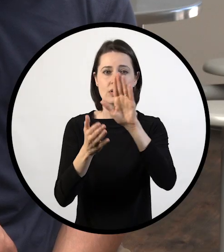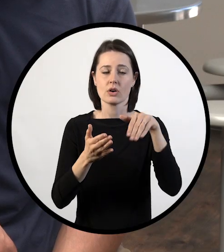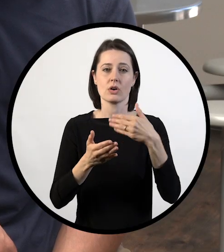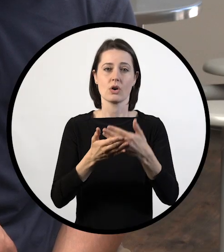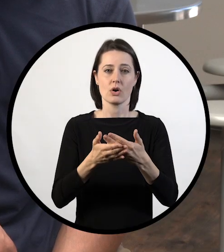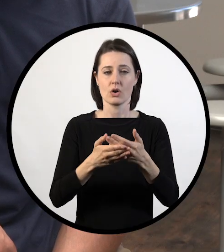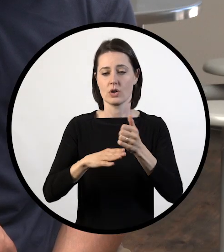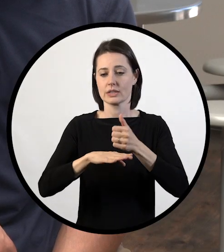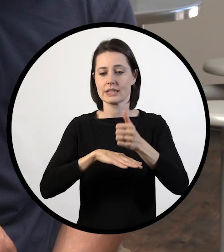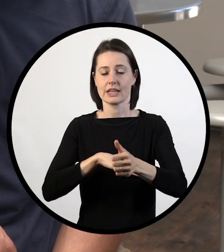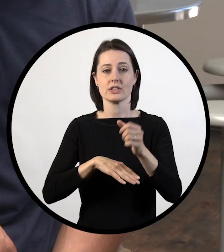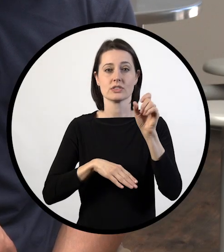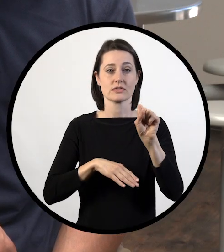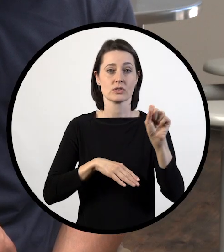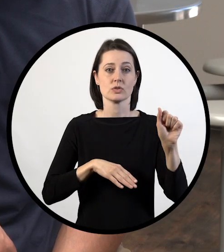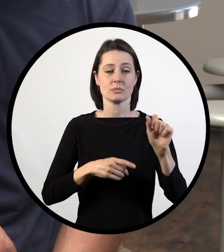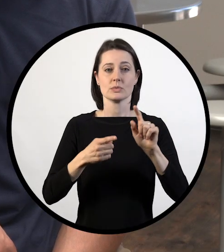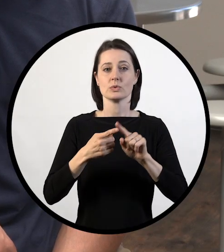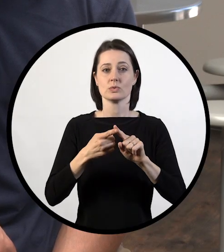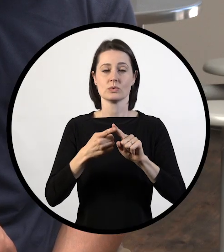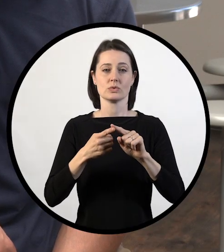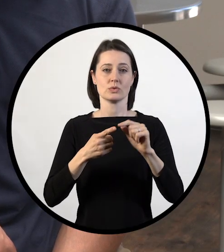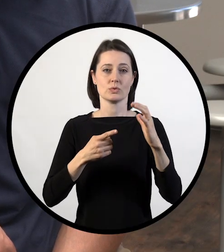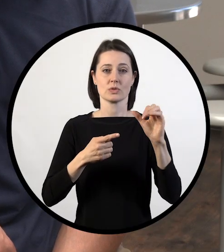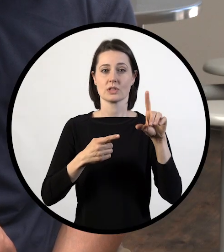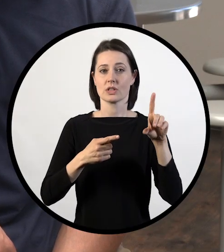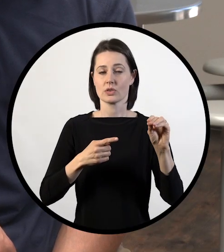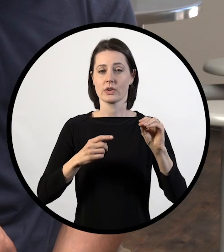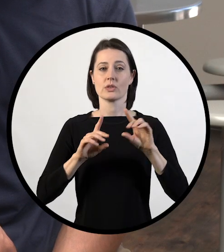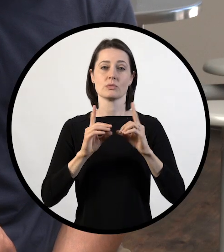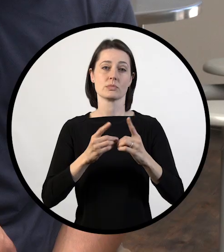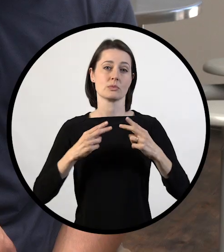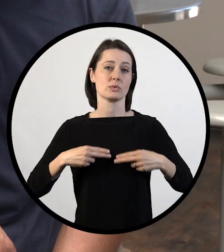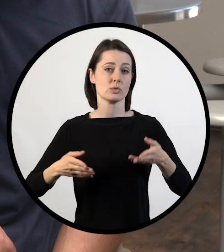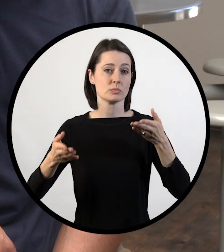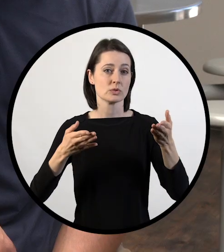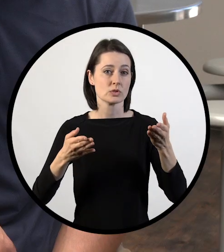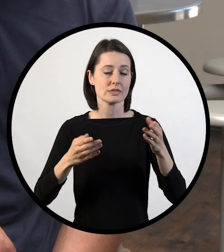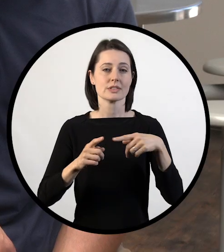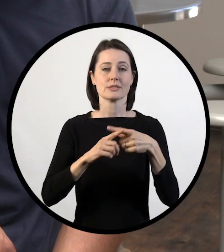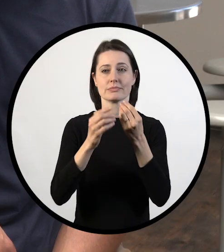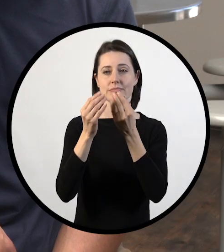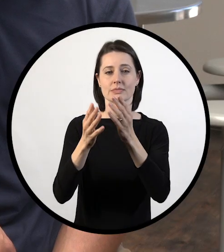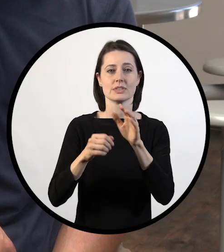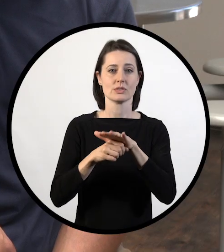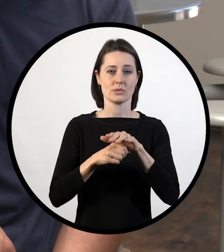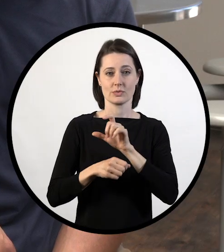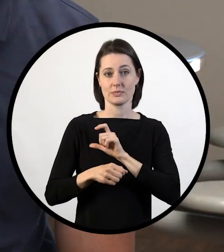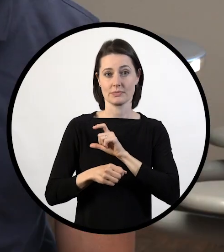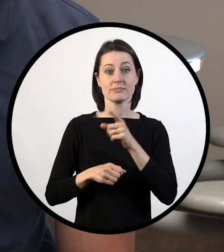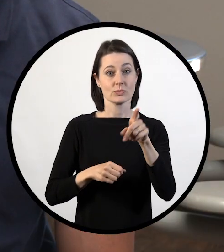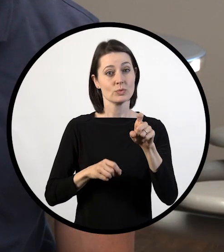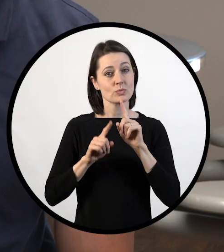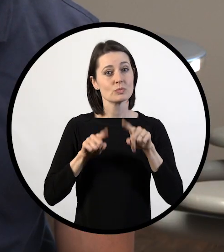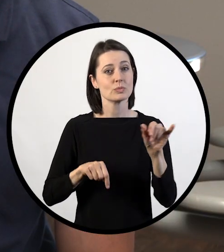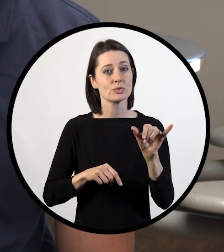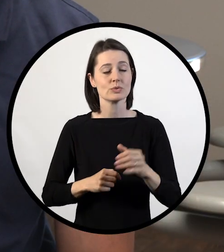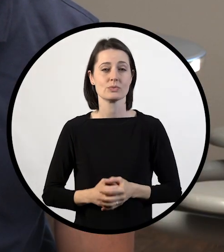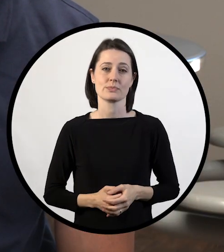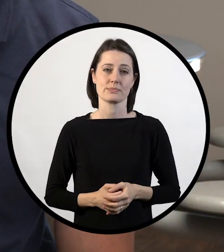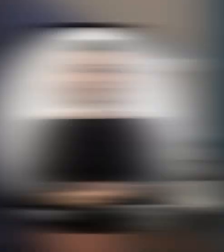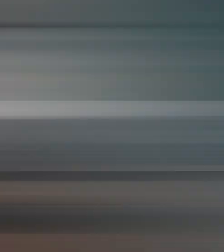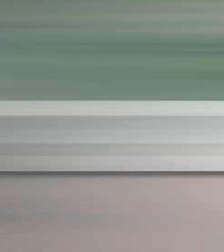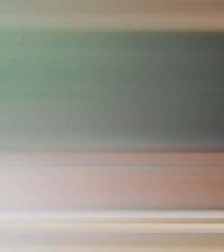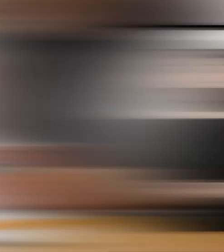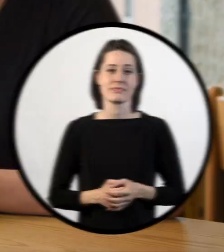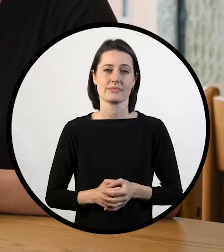to report all sexual abuse allegations to the Colorado Department of Human Services and local law enforcement. And you should report this behavior